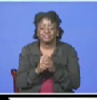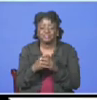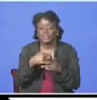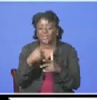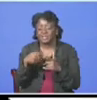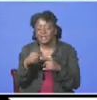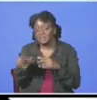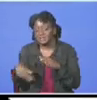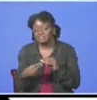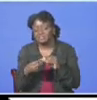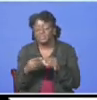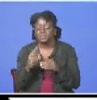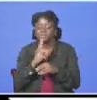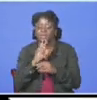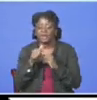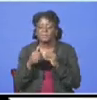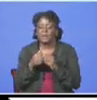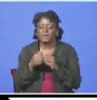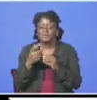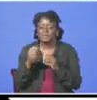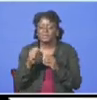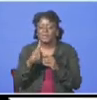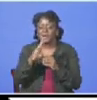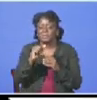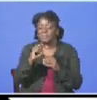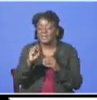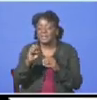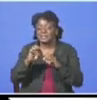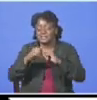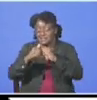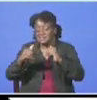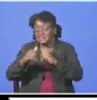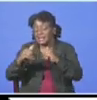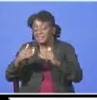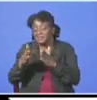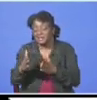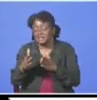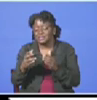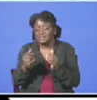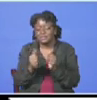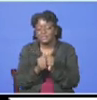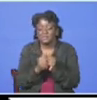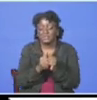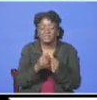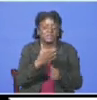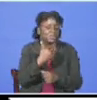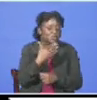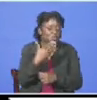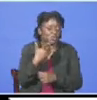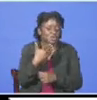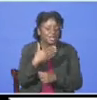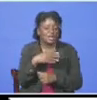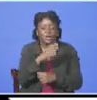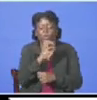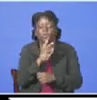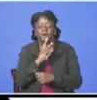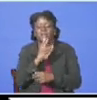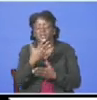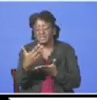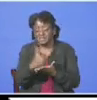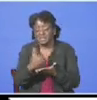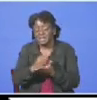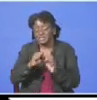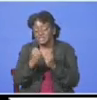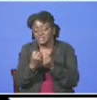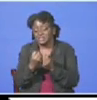in addition, we mentioned the bay separators where the cooling water from the power plant is discharged to the ocean. There's a collection system in each of those